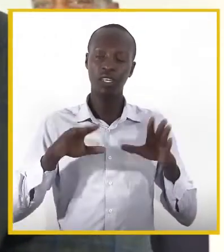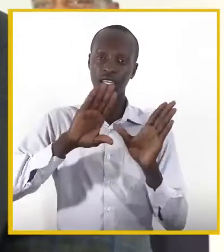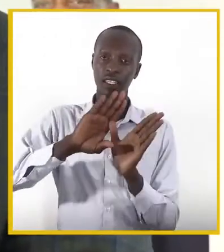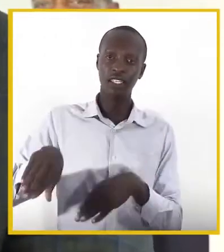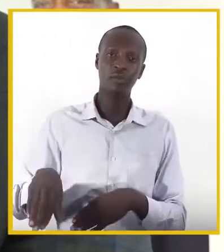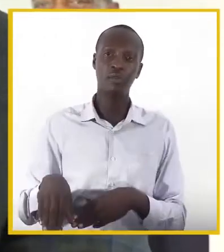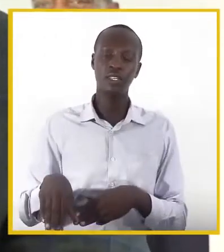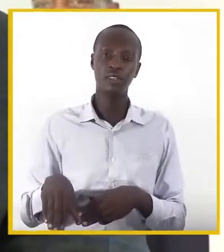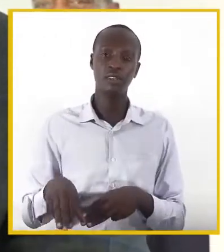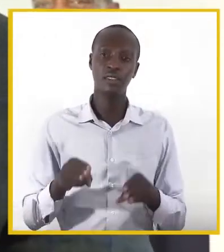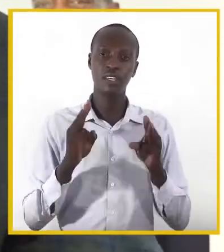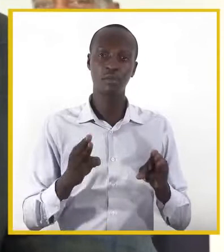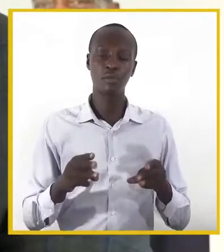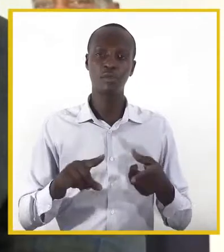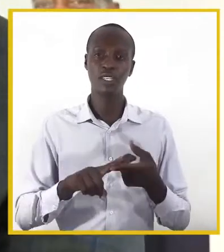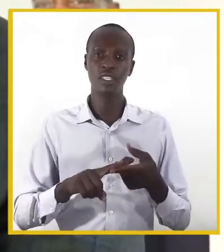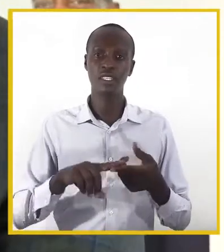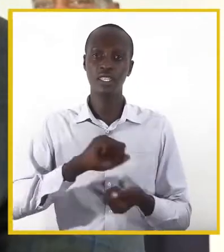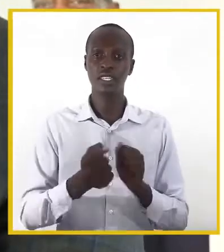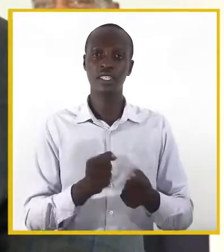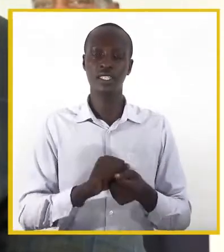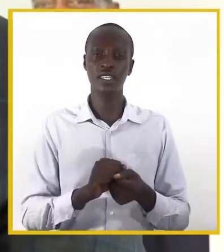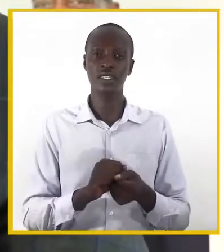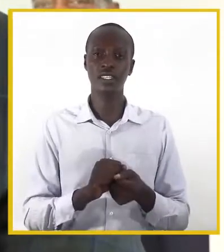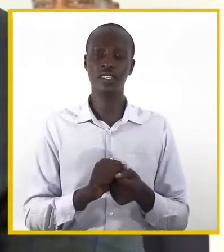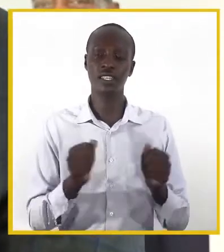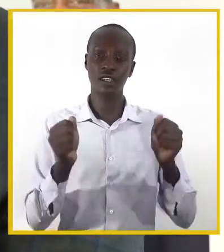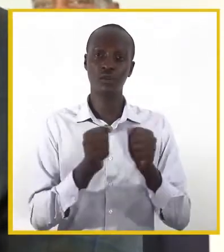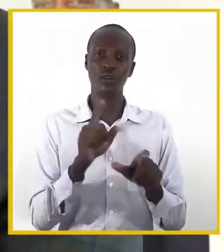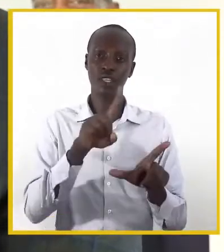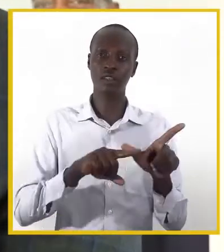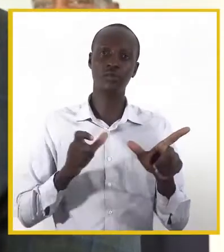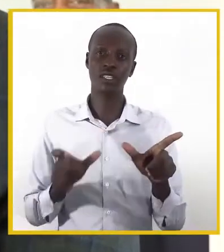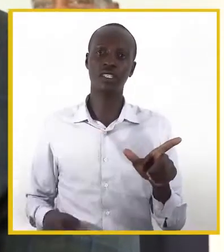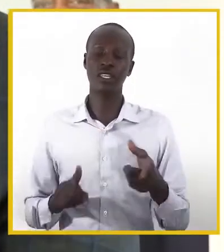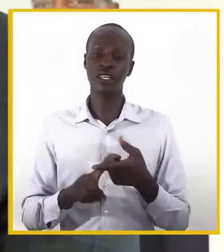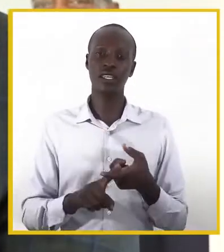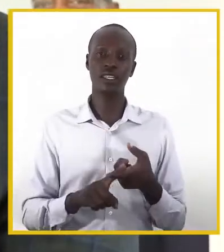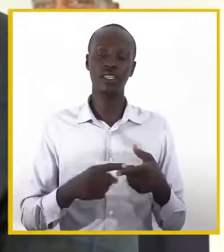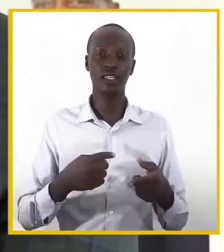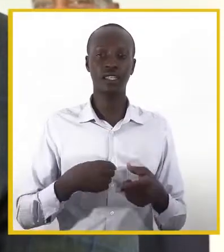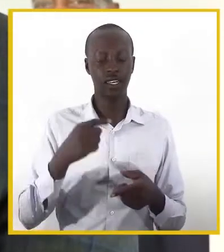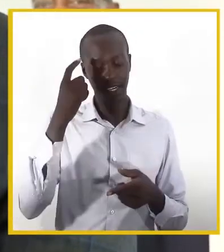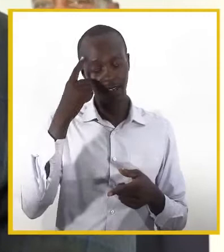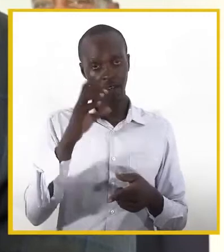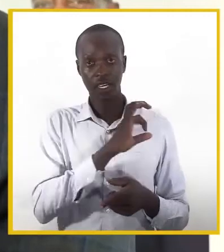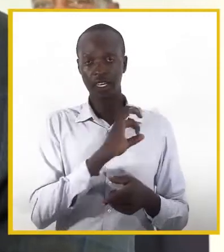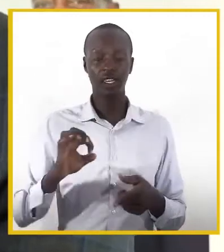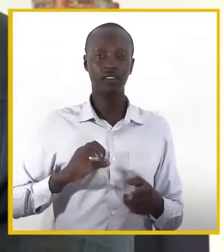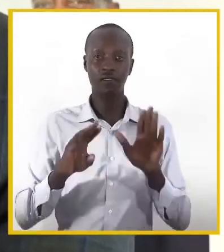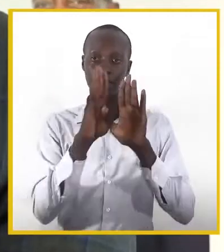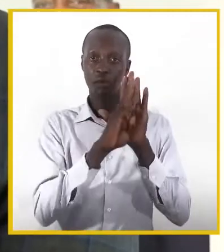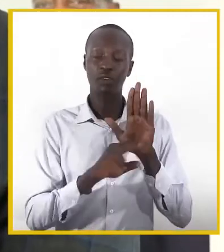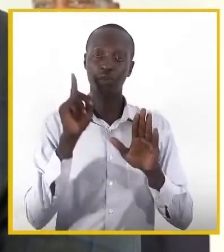resource constraints that confront us as a ministry, it is my firm conviction that government policies should be meticulously